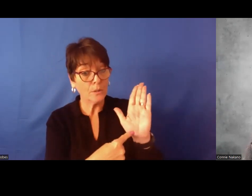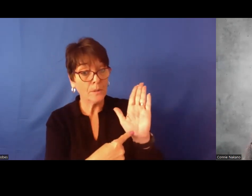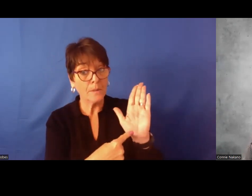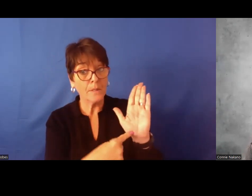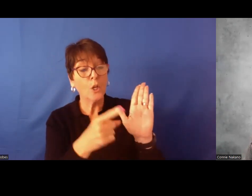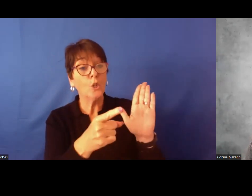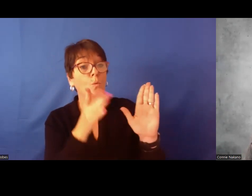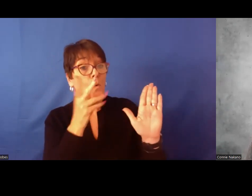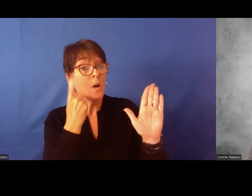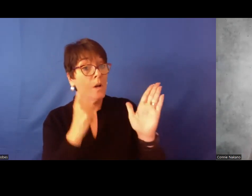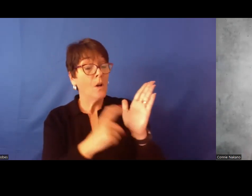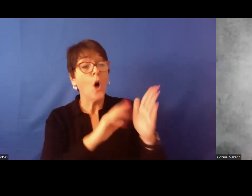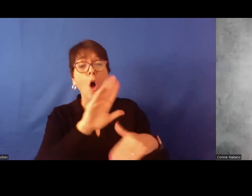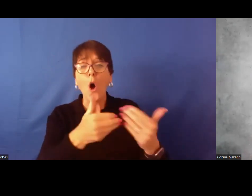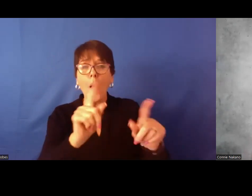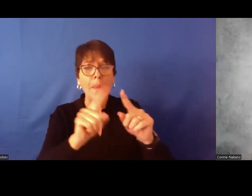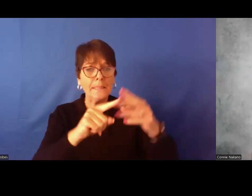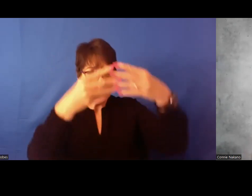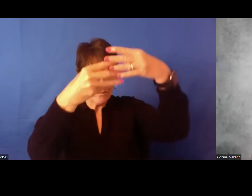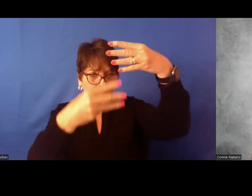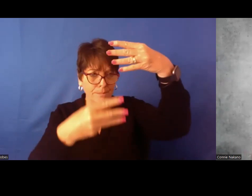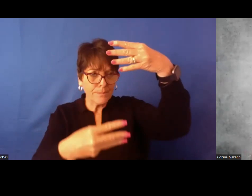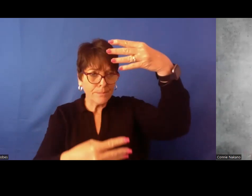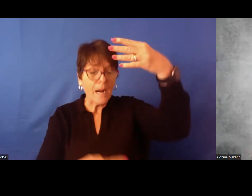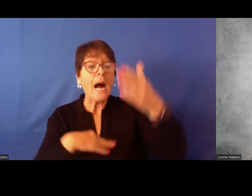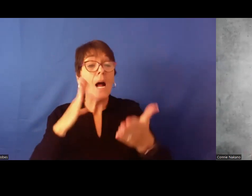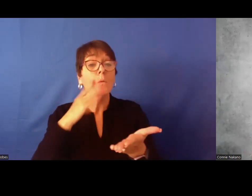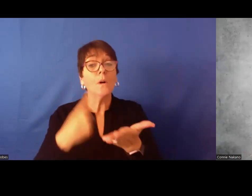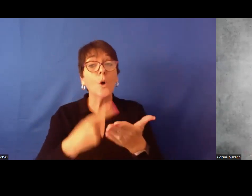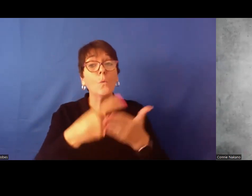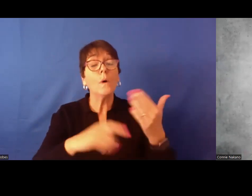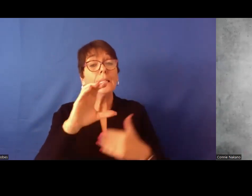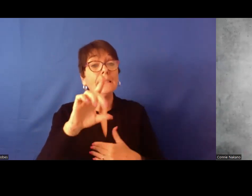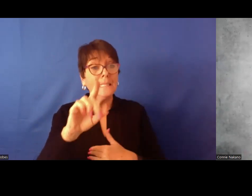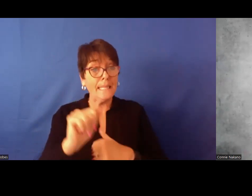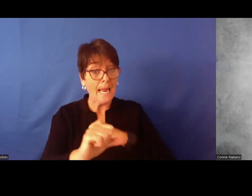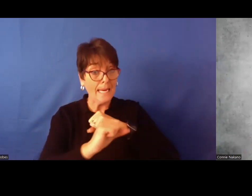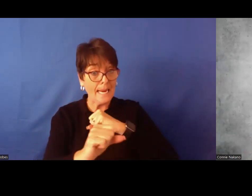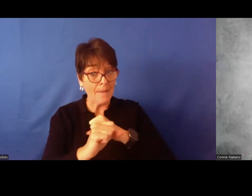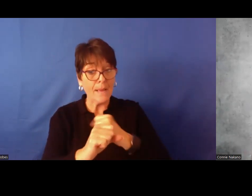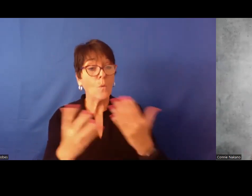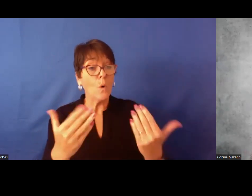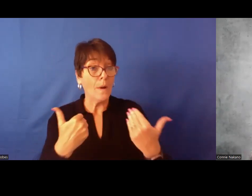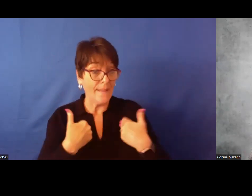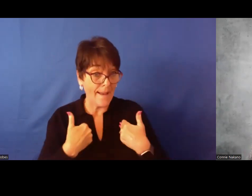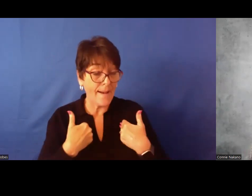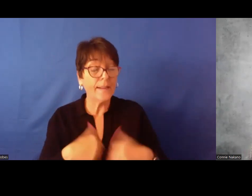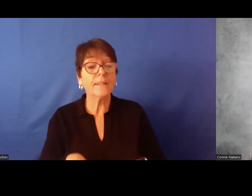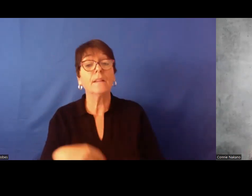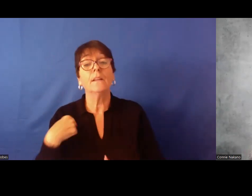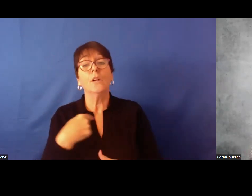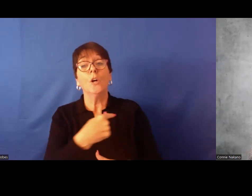and you'll see all the resources will be listed here. So I'll go over what CDA's campaign components have consisted.